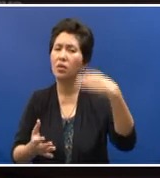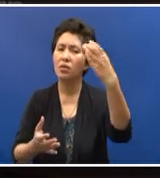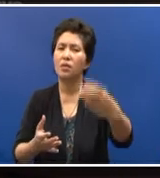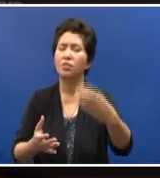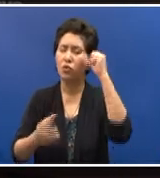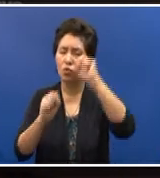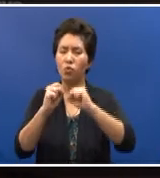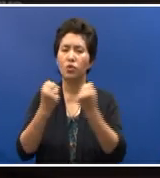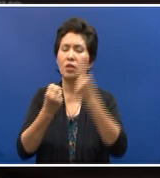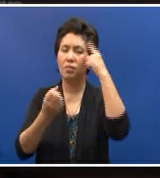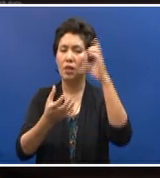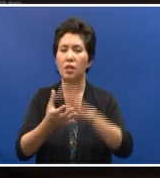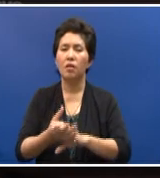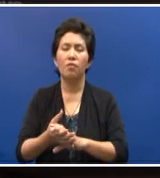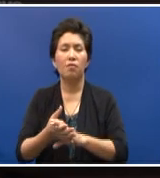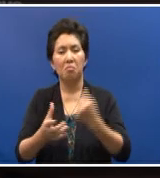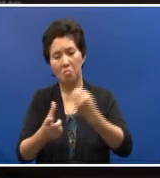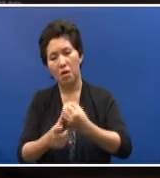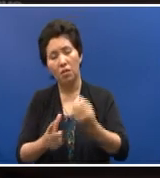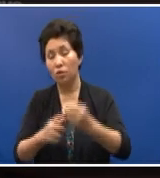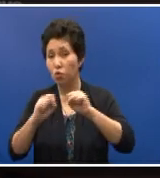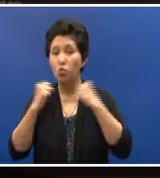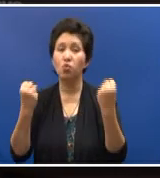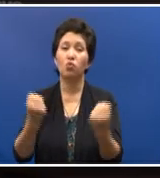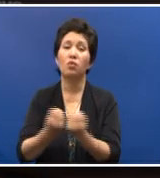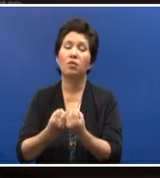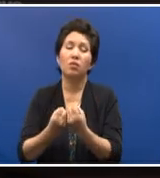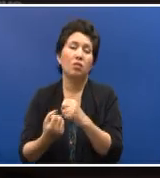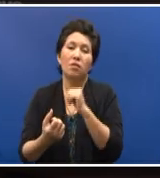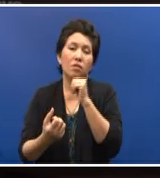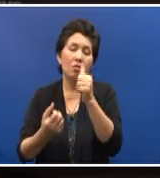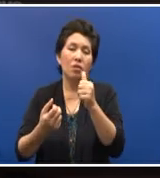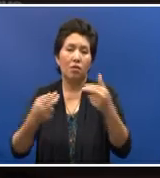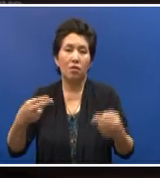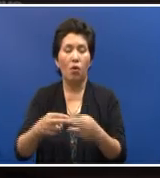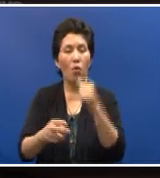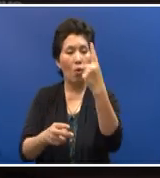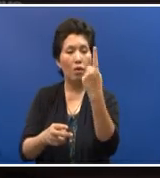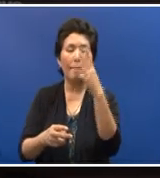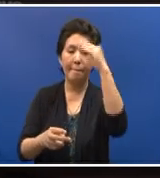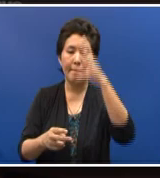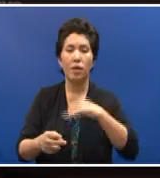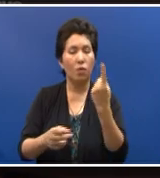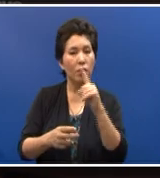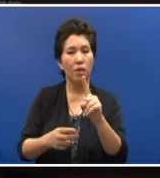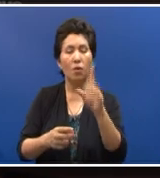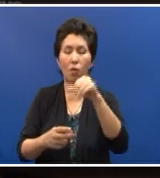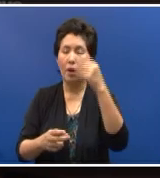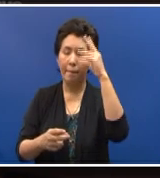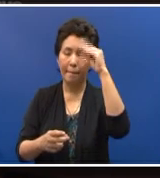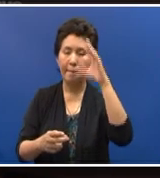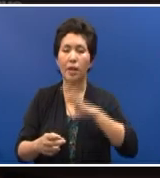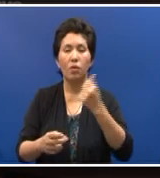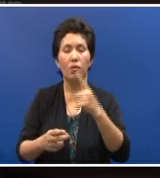social beings. Whenever there is the term social, so it is not referring to one man alone, one man living alone,